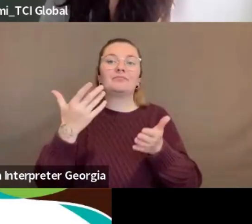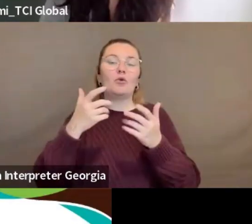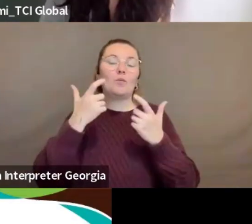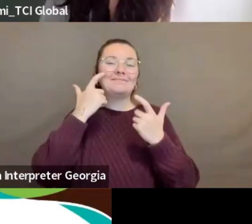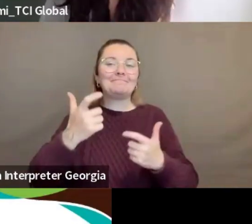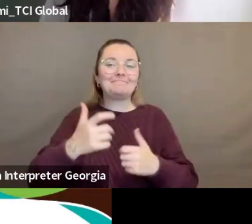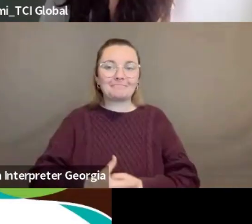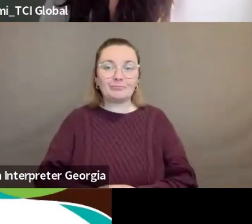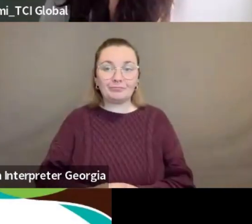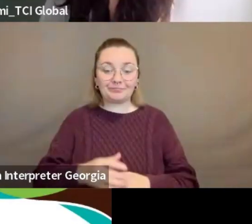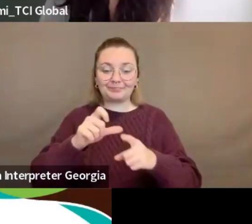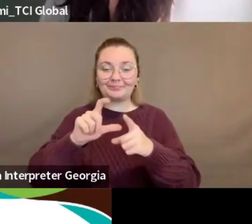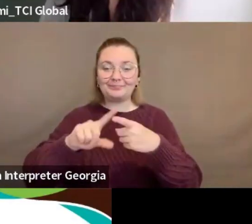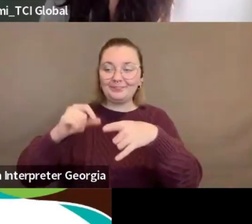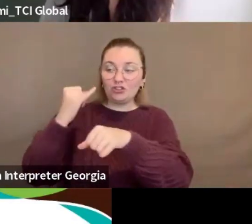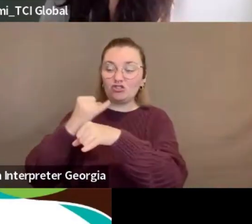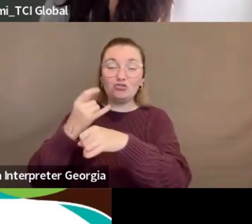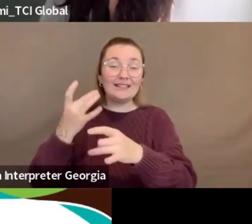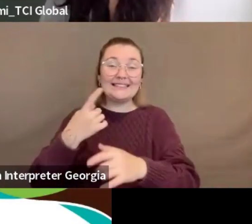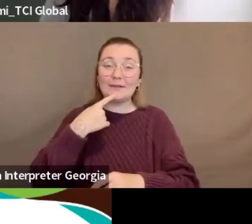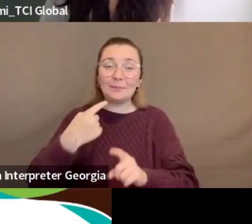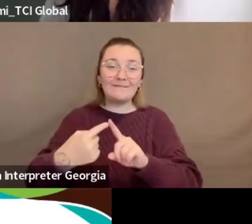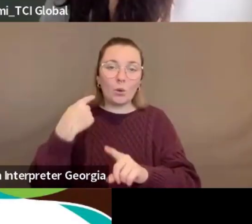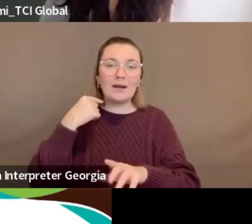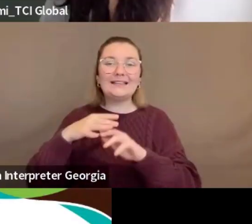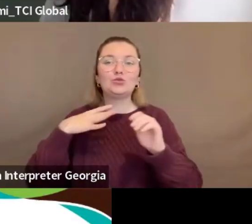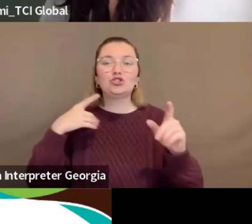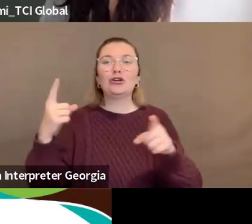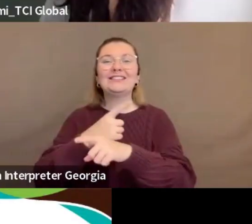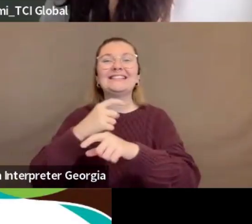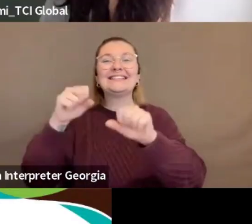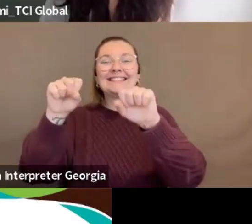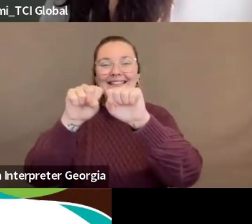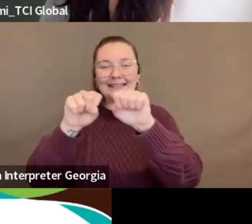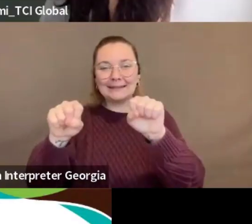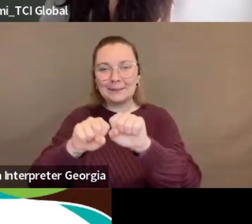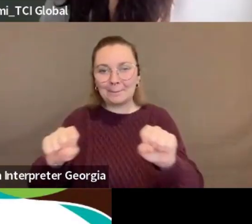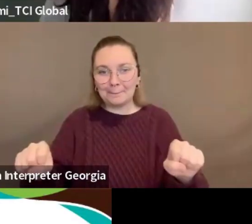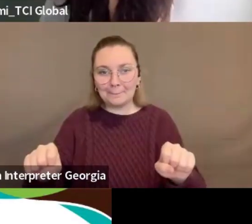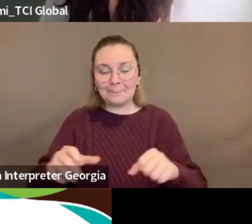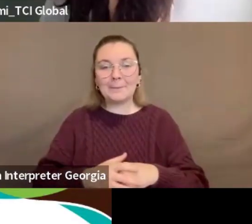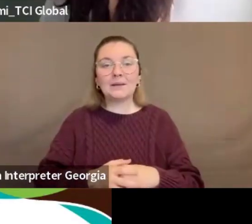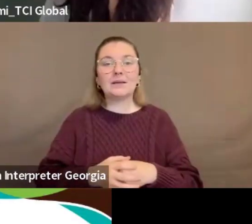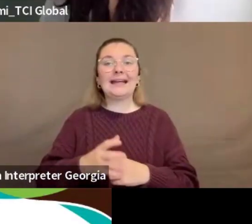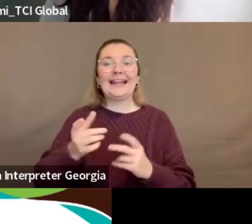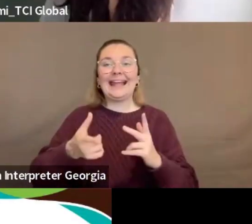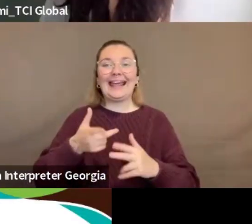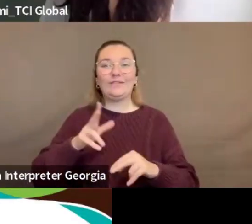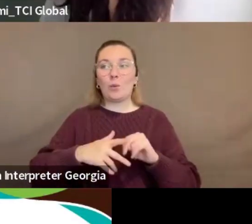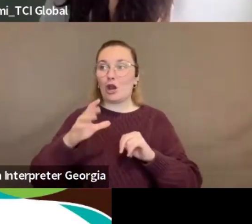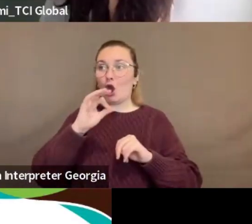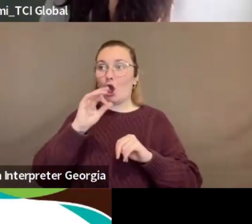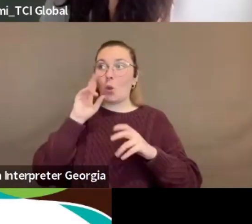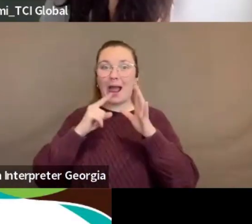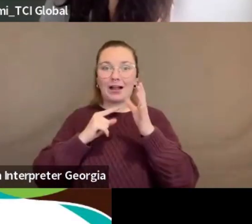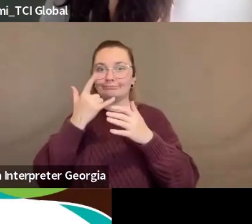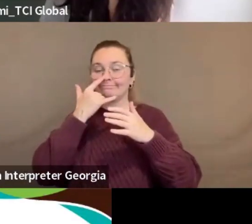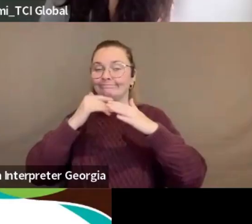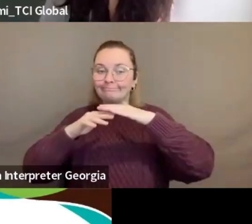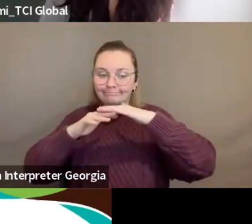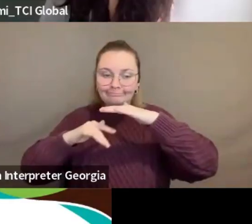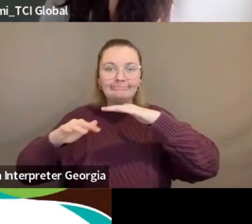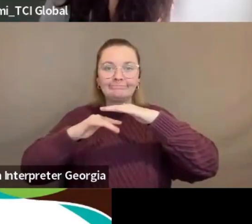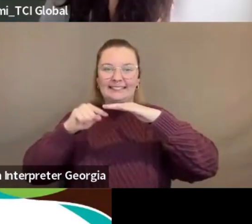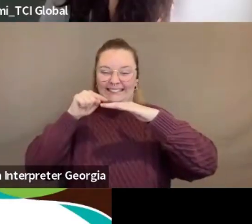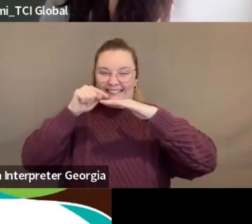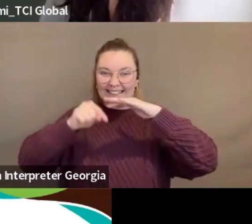Deinstitutionalisation is, as you've heard before, about changing systems without confronting the underlying harmful norms